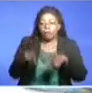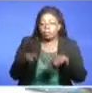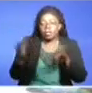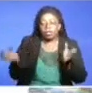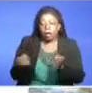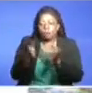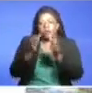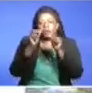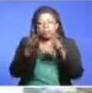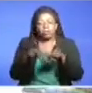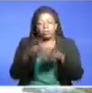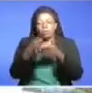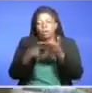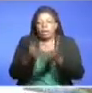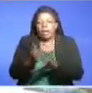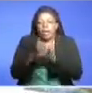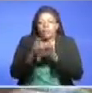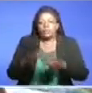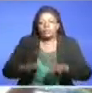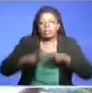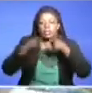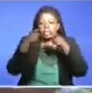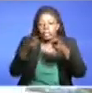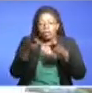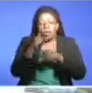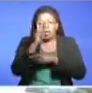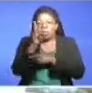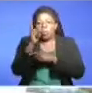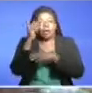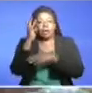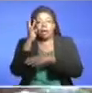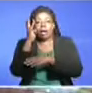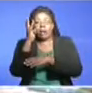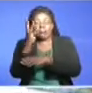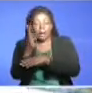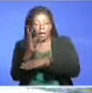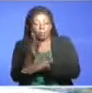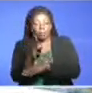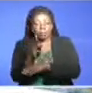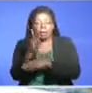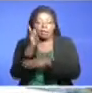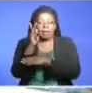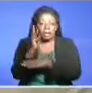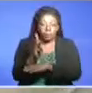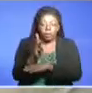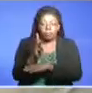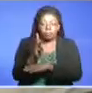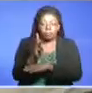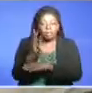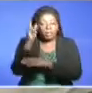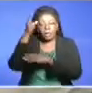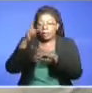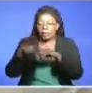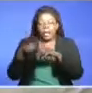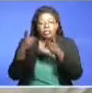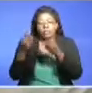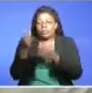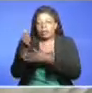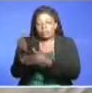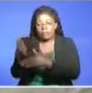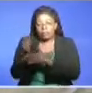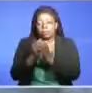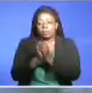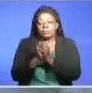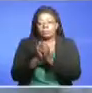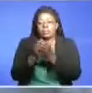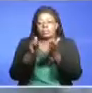encouraging everyone, whatever help you can give, even if you give a plywood to help somebody, because the government can't do it alone. As for the first recipient of this